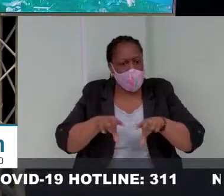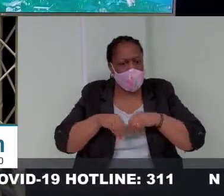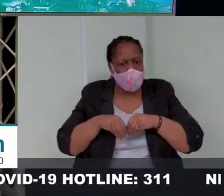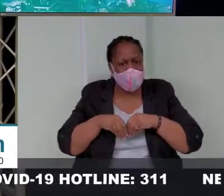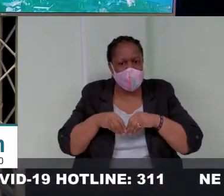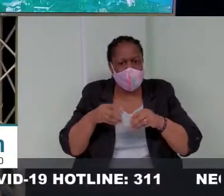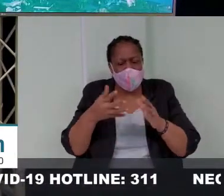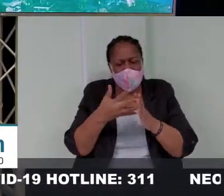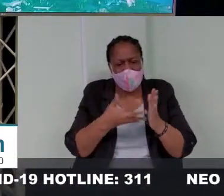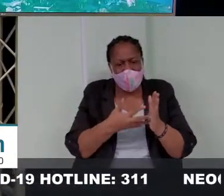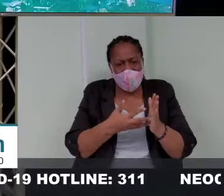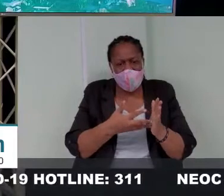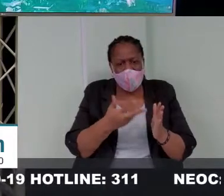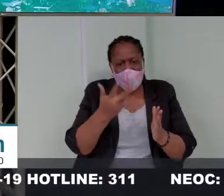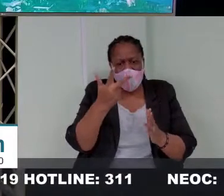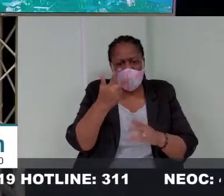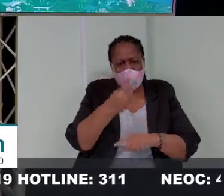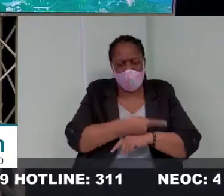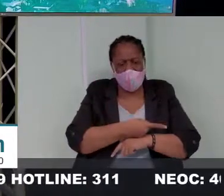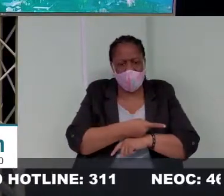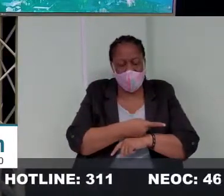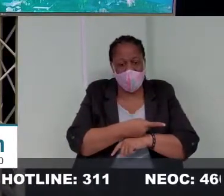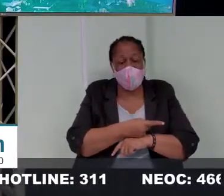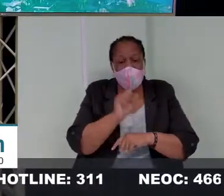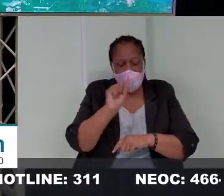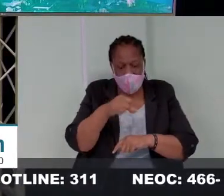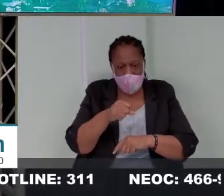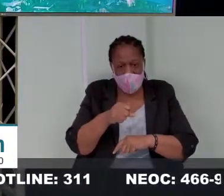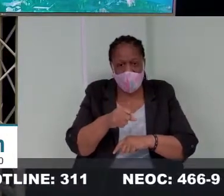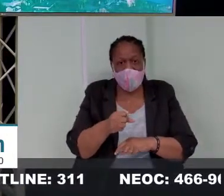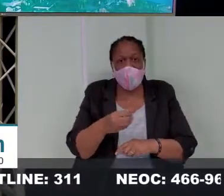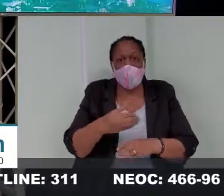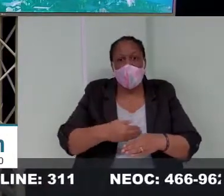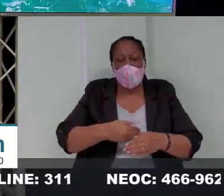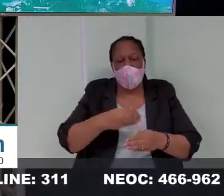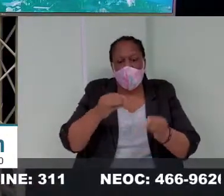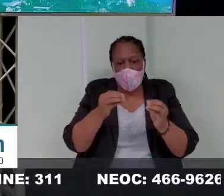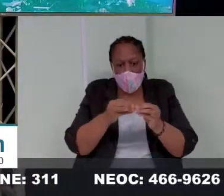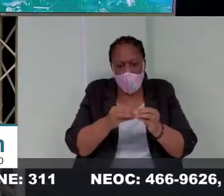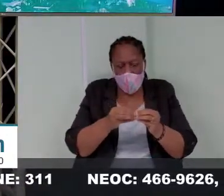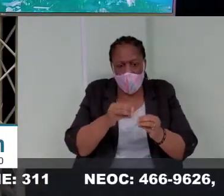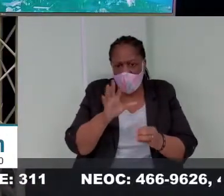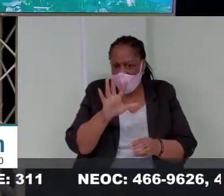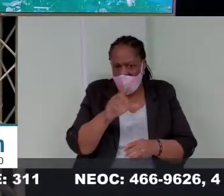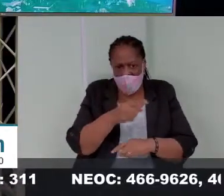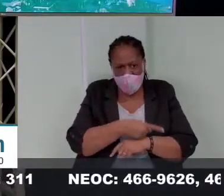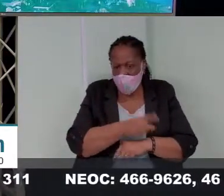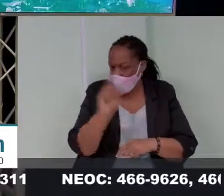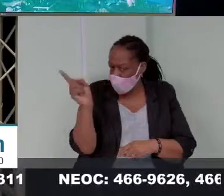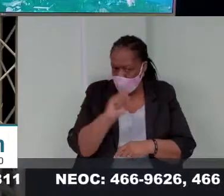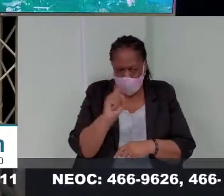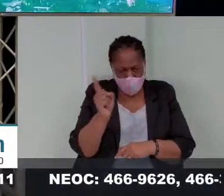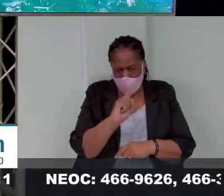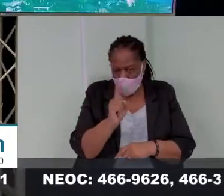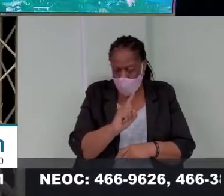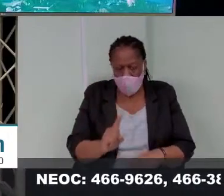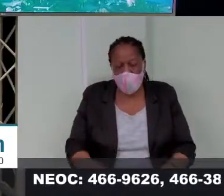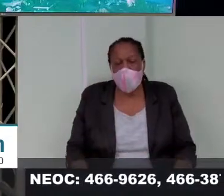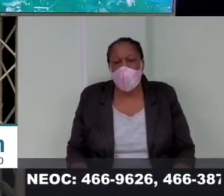are there will be an increased risk of re-importing the virus. And